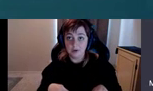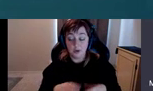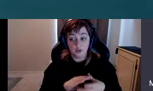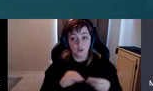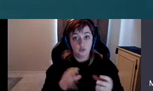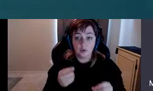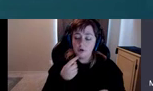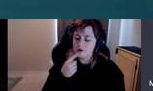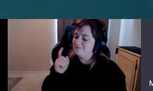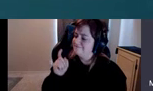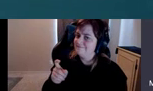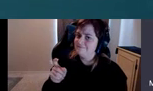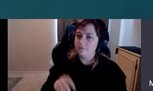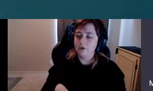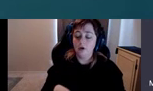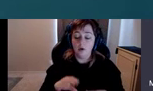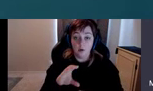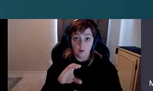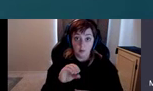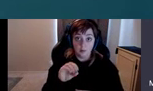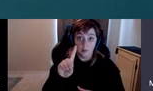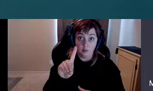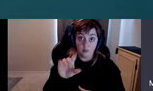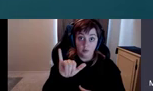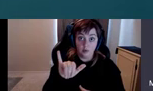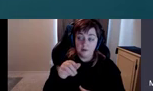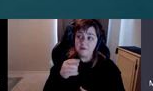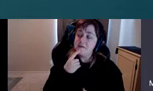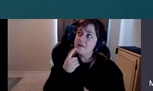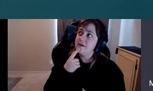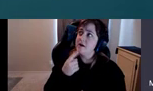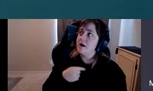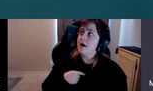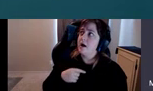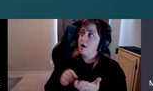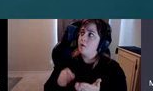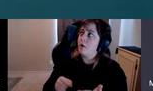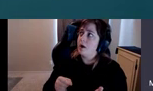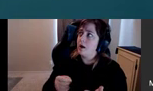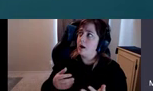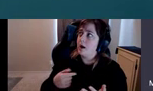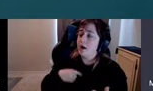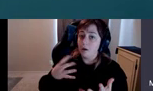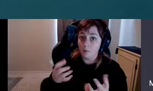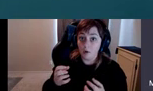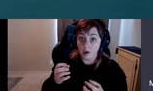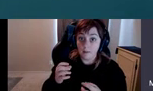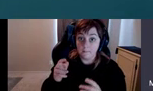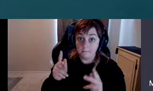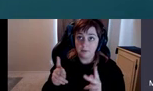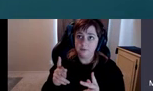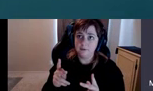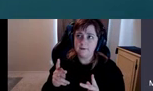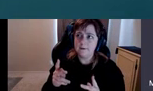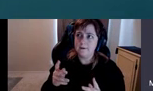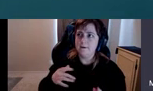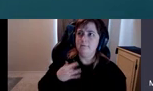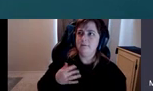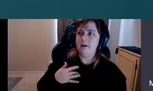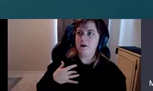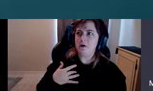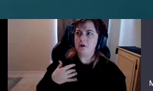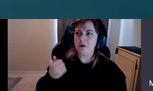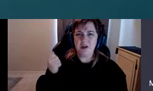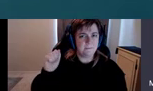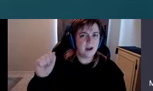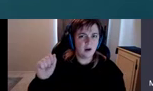is from Cody. I would want individuals to feel empowered and motivated. And then Deisha says, as